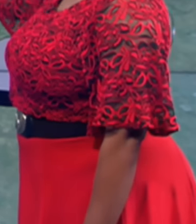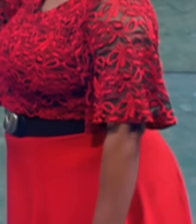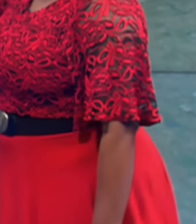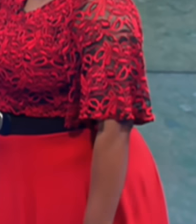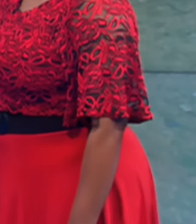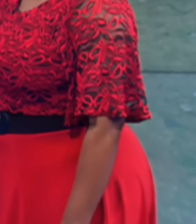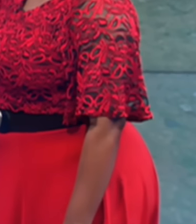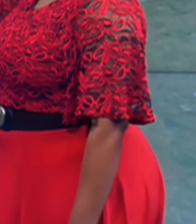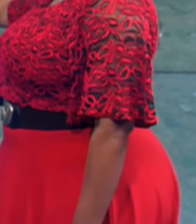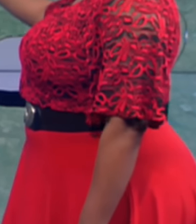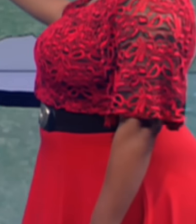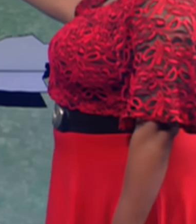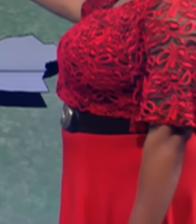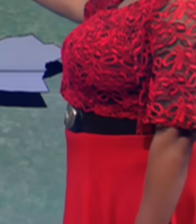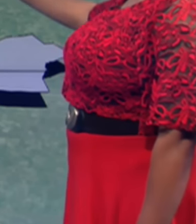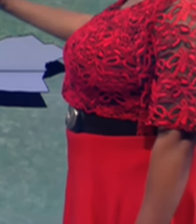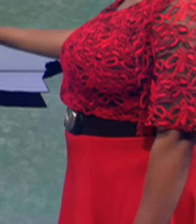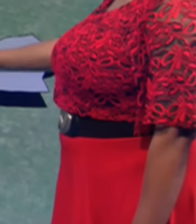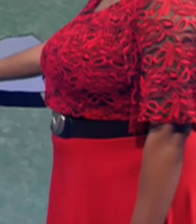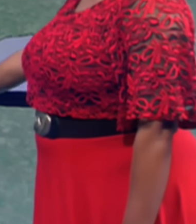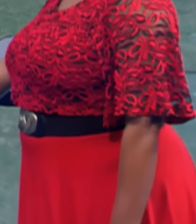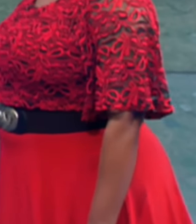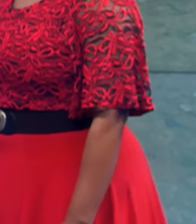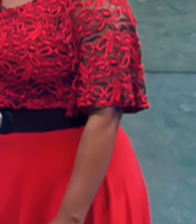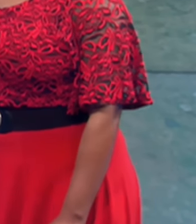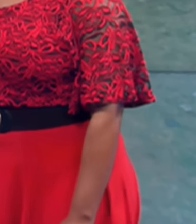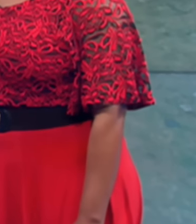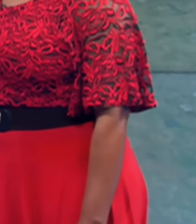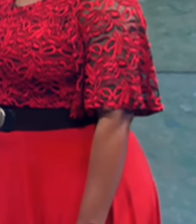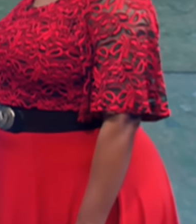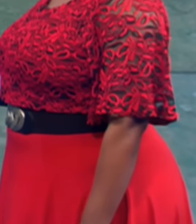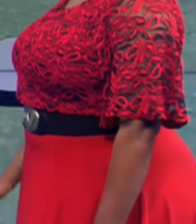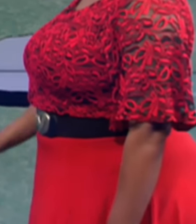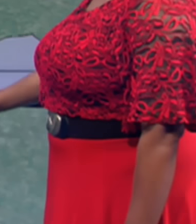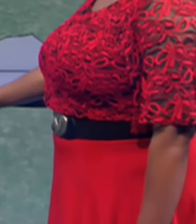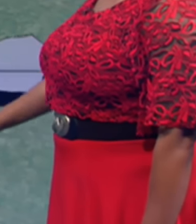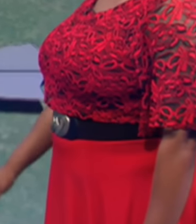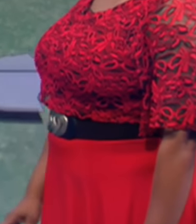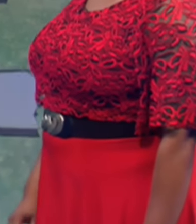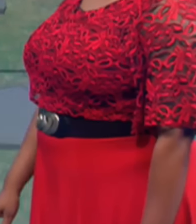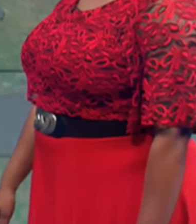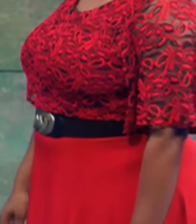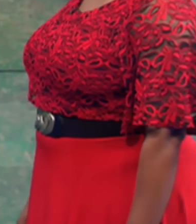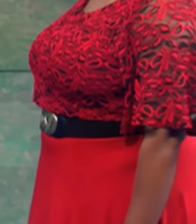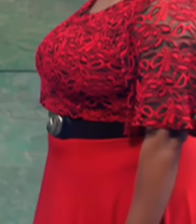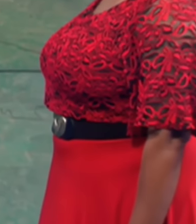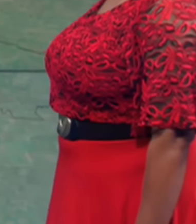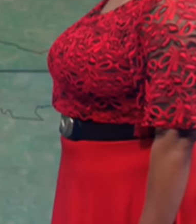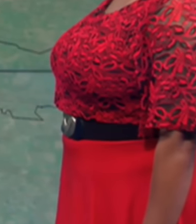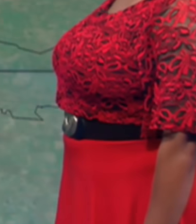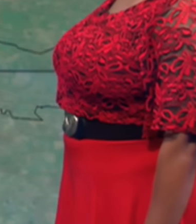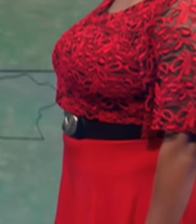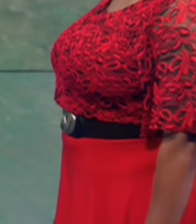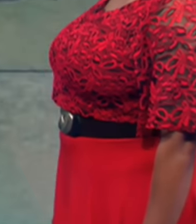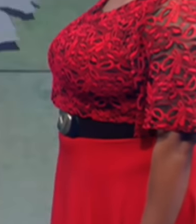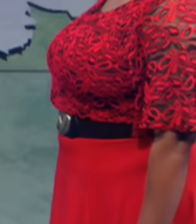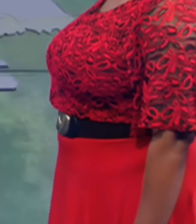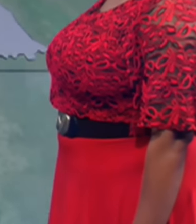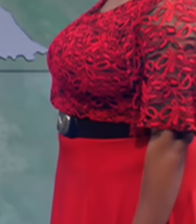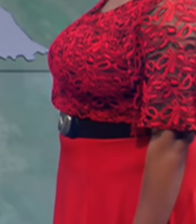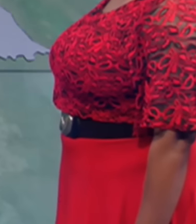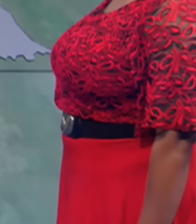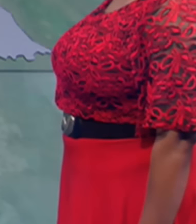gona Pretoria 20 re lebelela Bronkhorstspruit le Springs go tla be go ntše gone le dipula tšona ka dikarolong tšeo Limpopo go sasa ge re lebelela jwalo